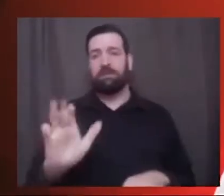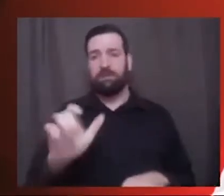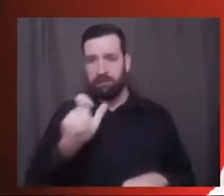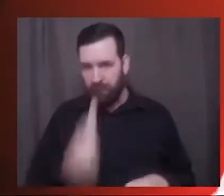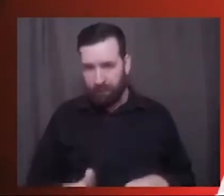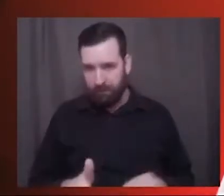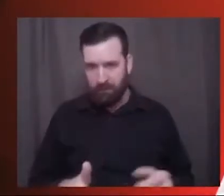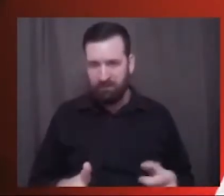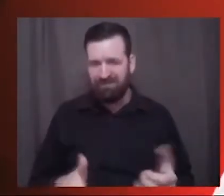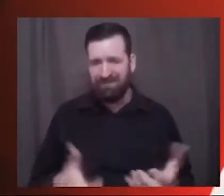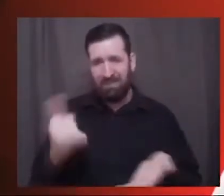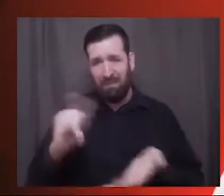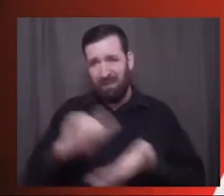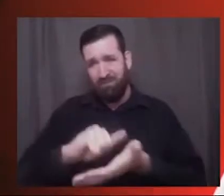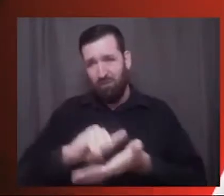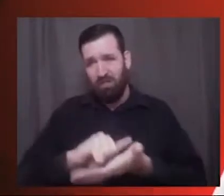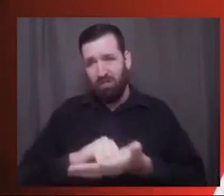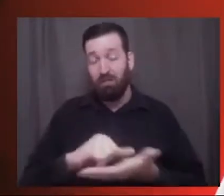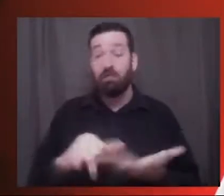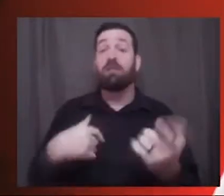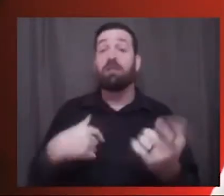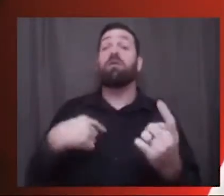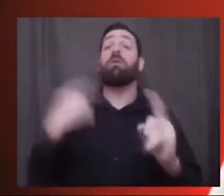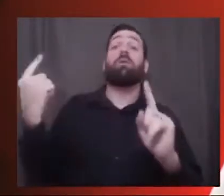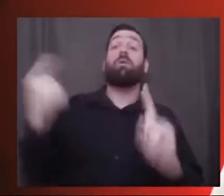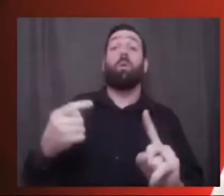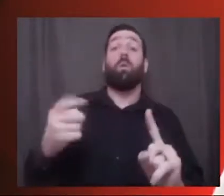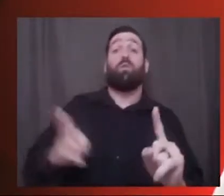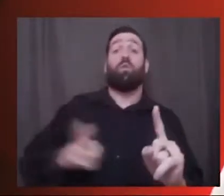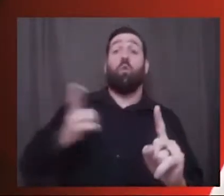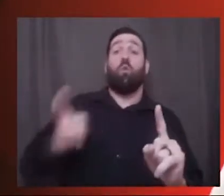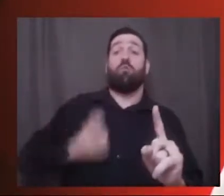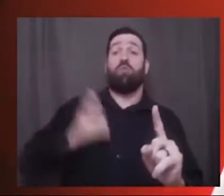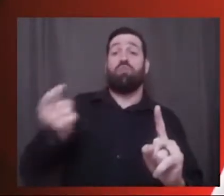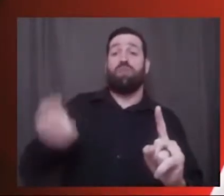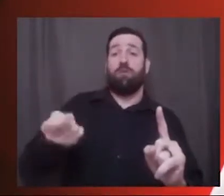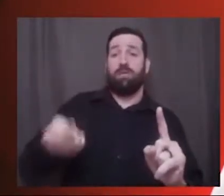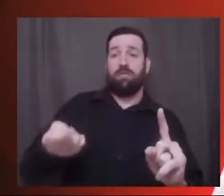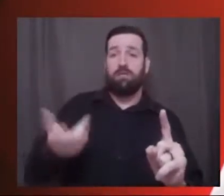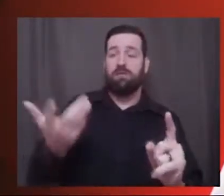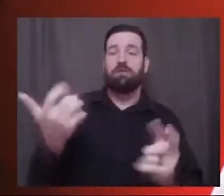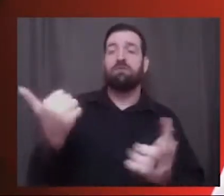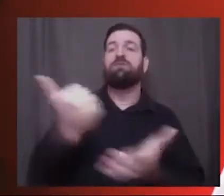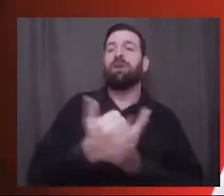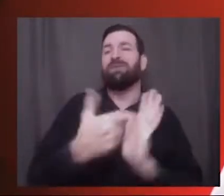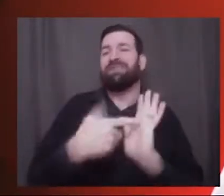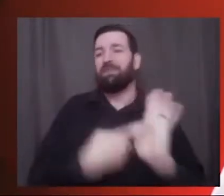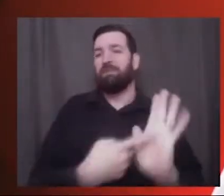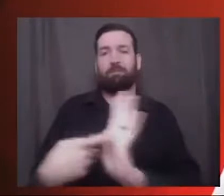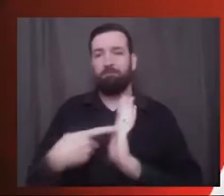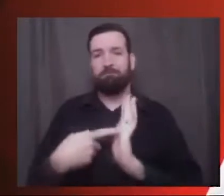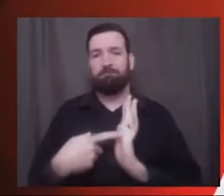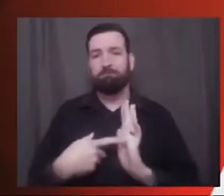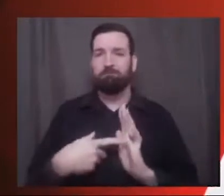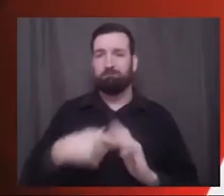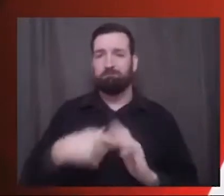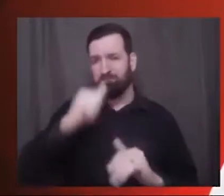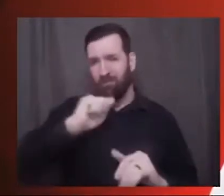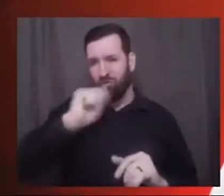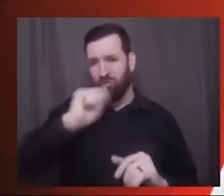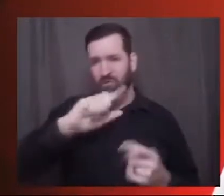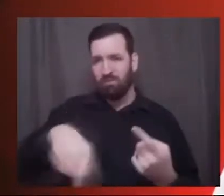impossible. So what we are really aiming with hormone therapy is helping with symptoms that people suffer through, when they're going through